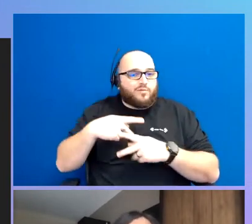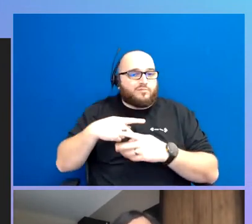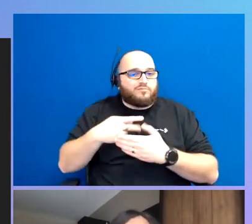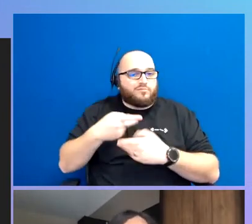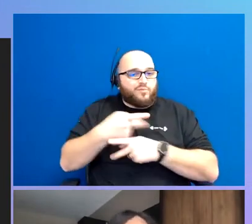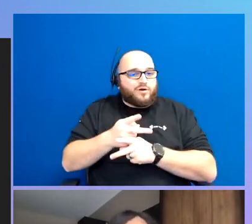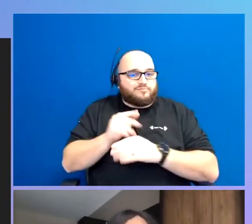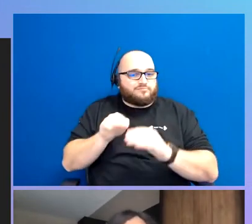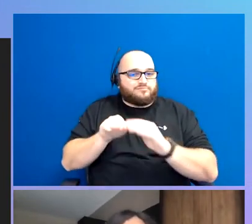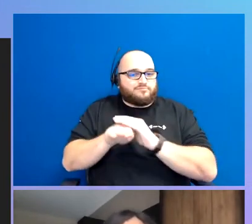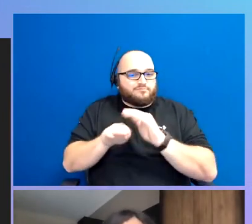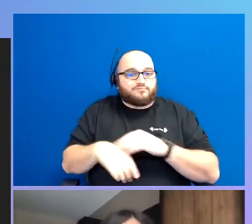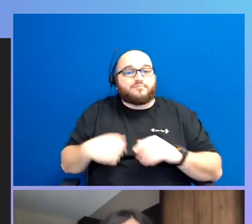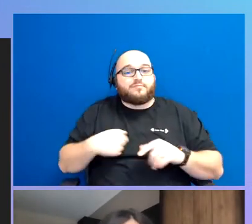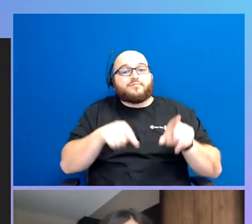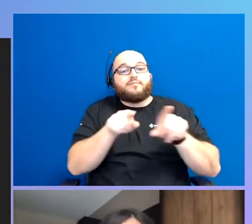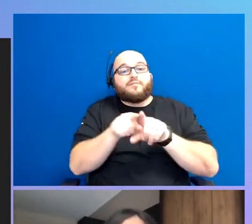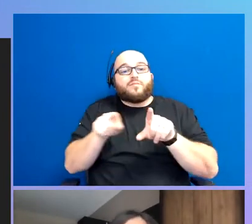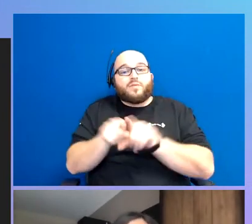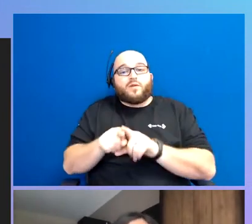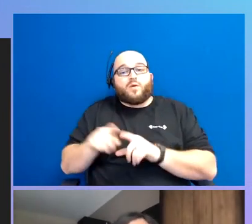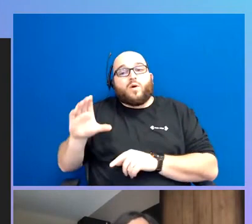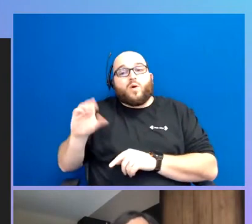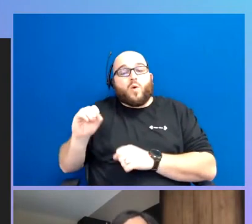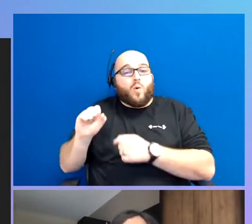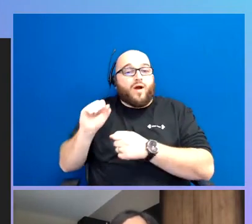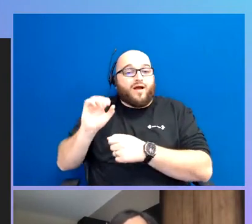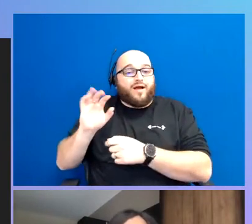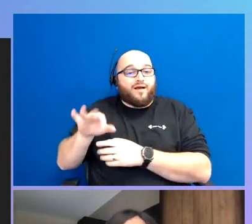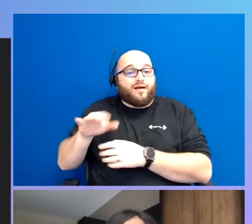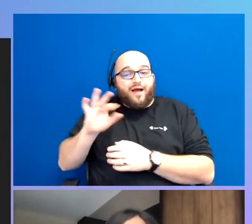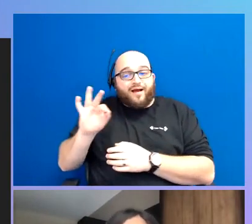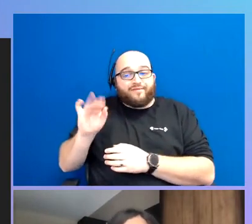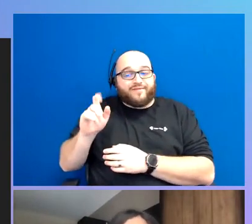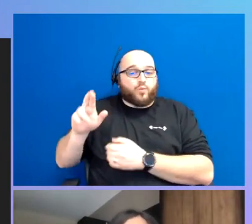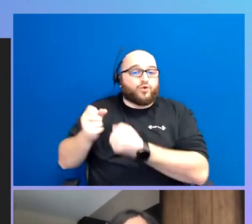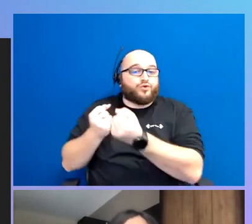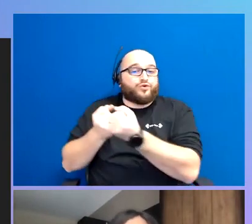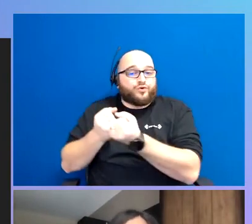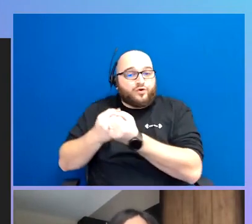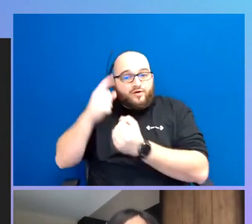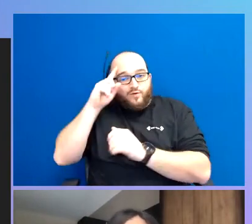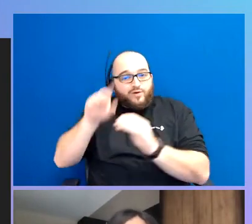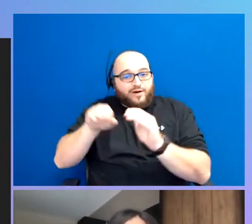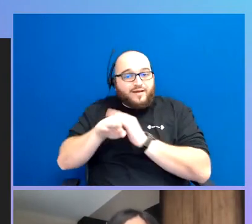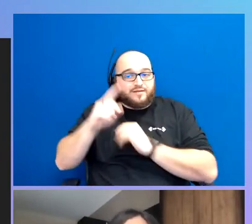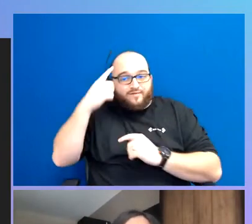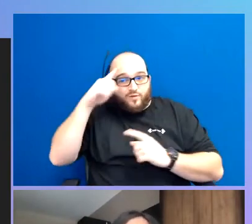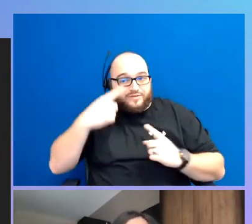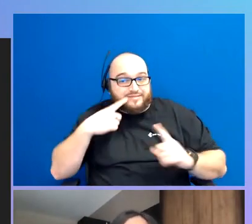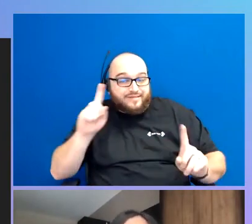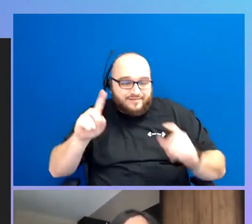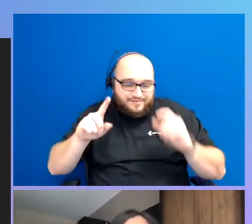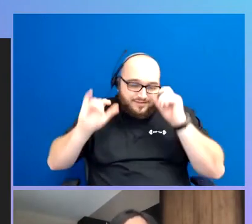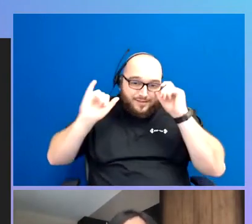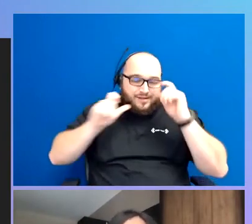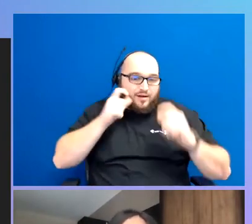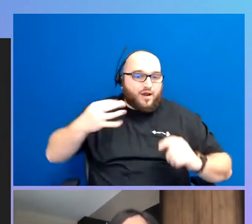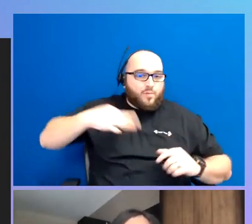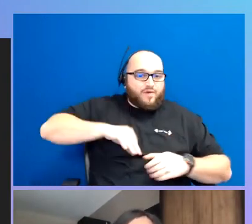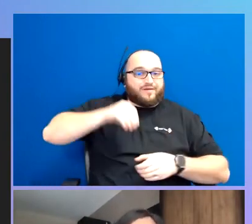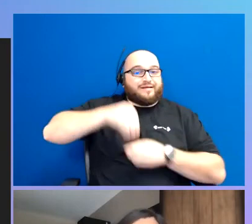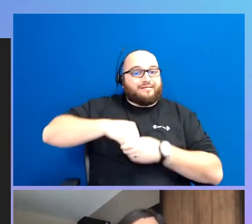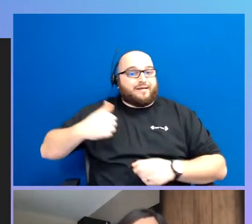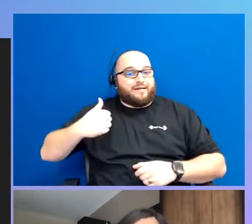also a co-founder of Access Success. For those of you who don't know it, it's a not-for-profit based out of Canada that